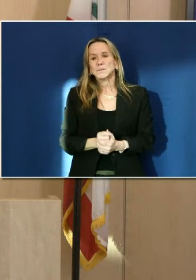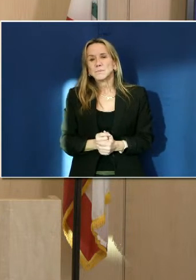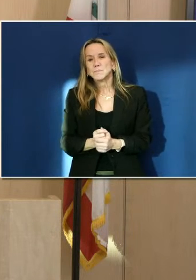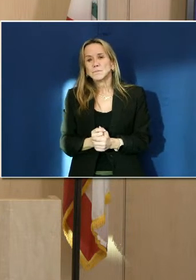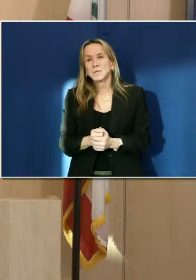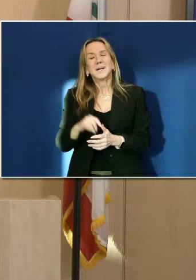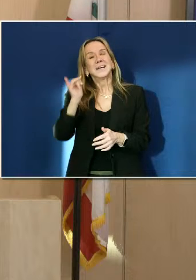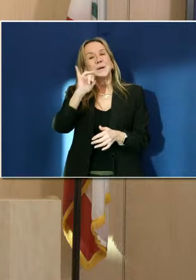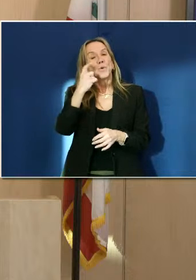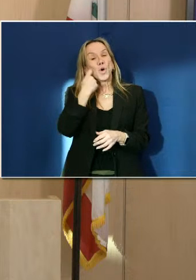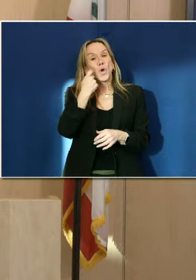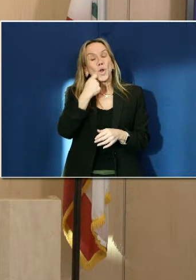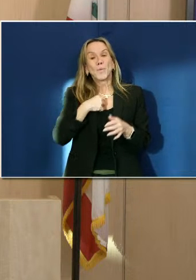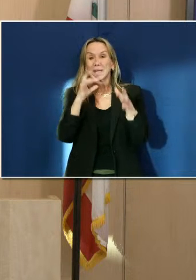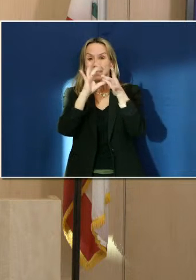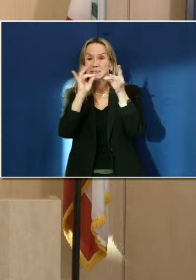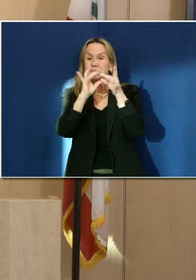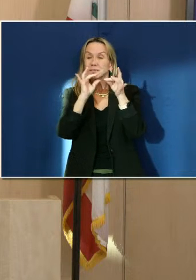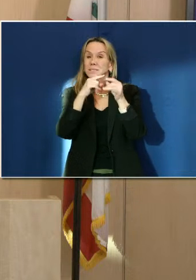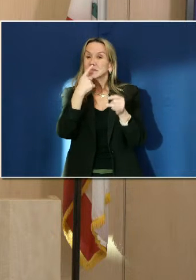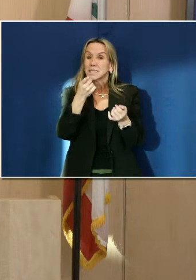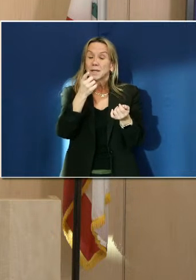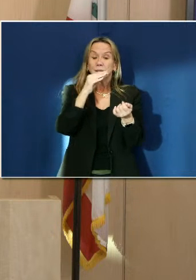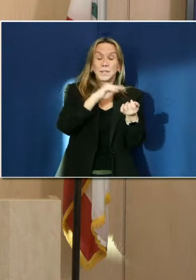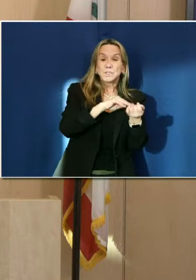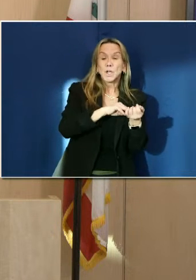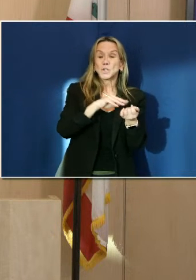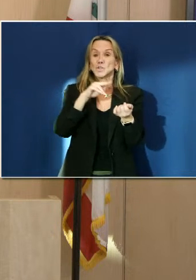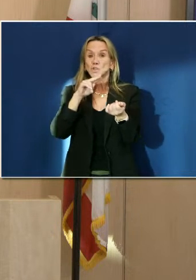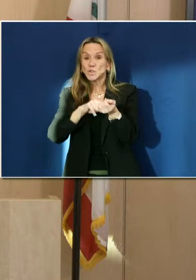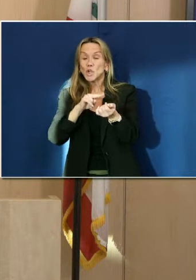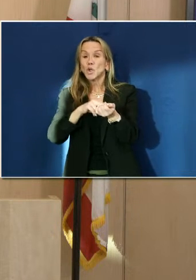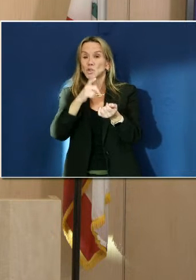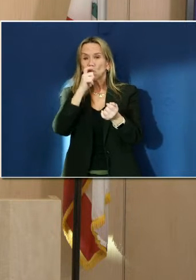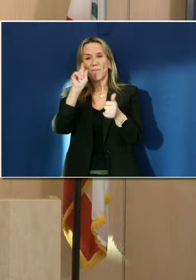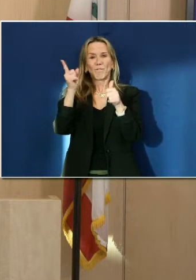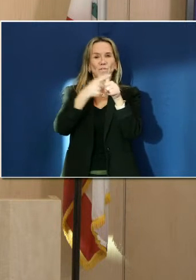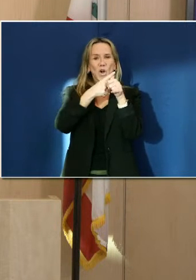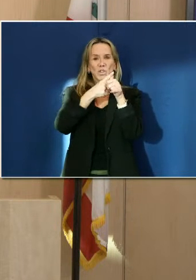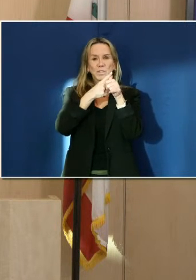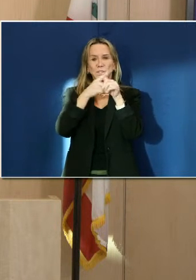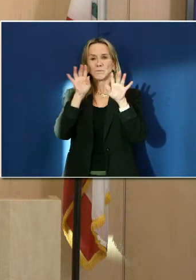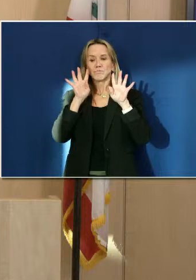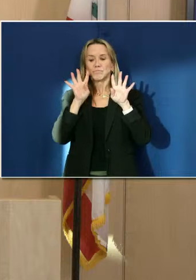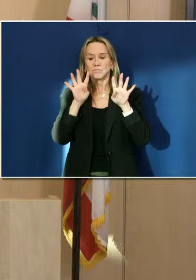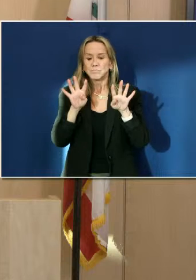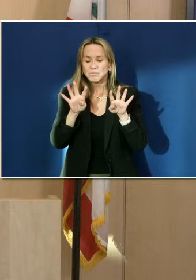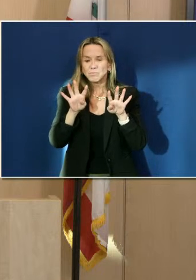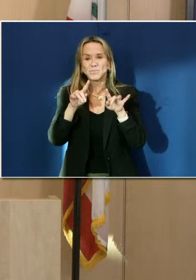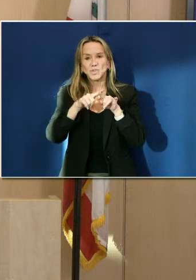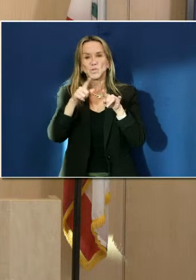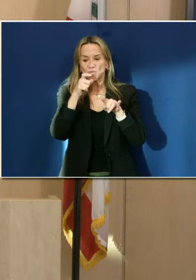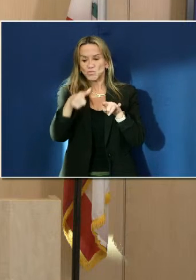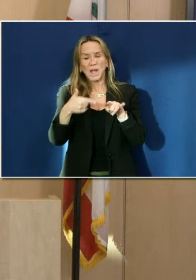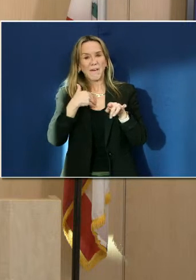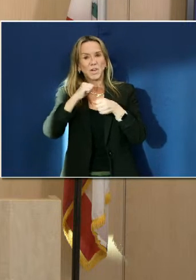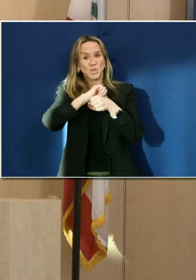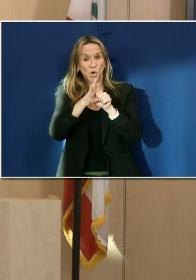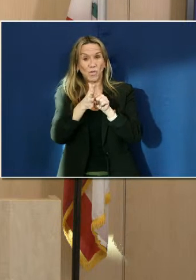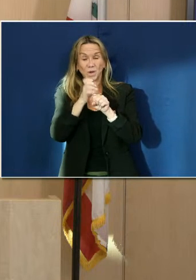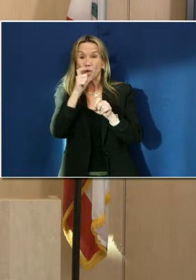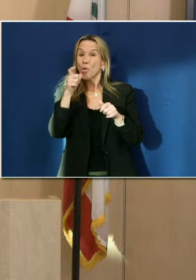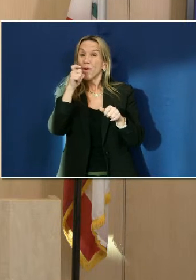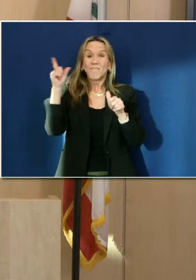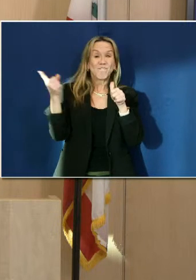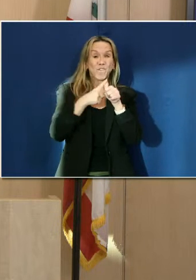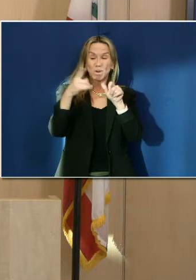earlier, our doctors and nurses and healthcare personnel are on the front line of responding to COVID-19 and being exposed